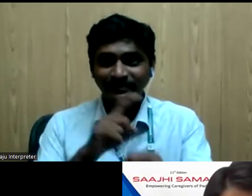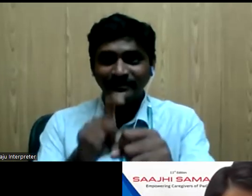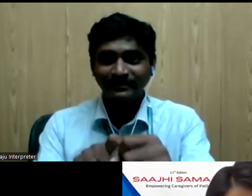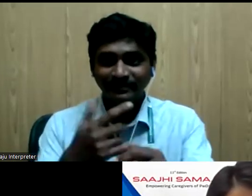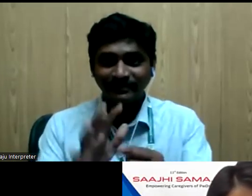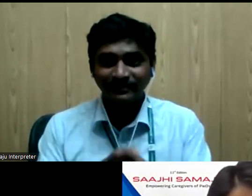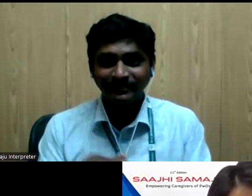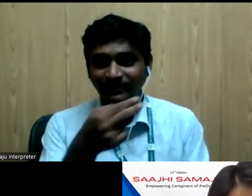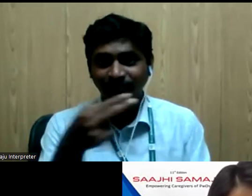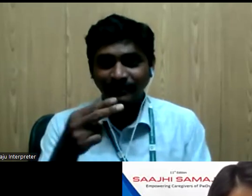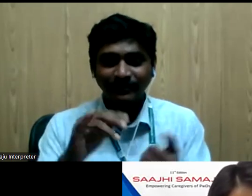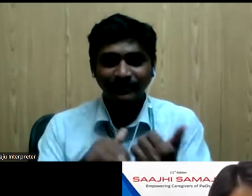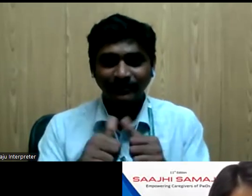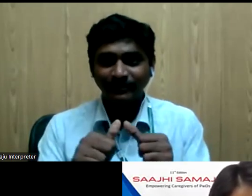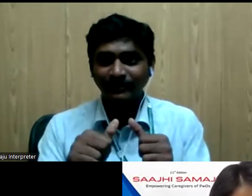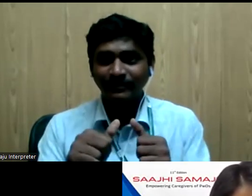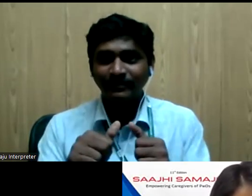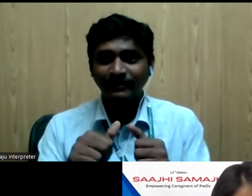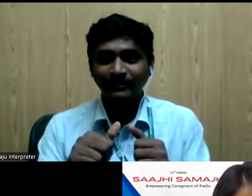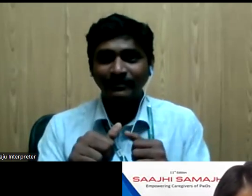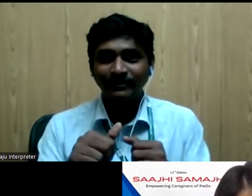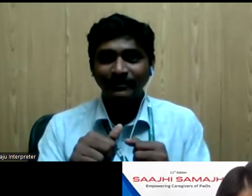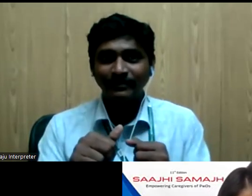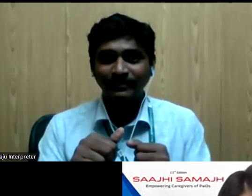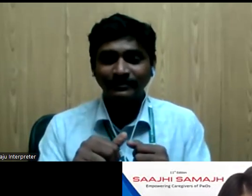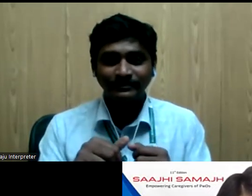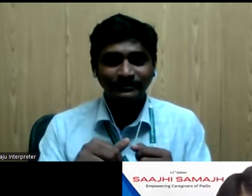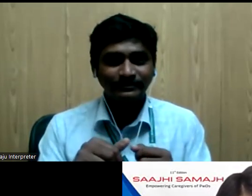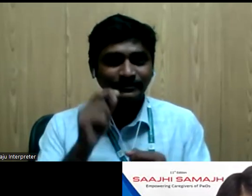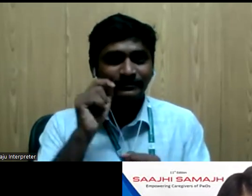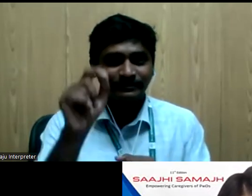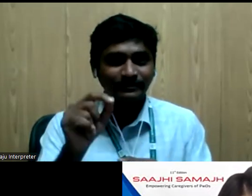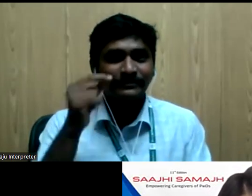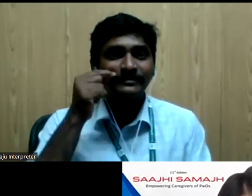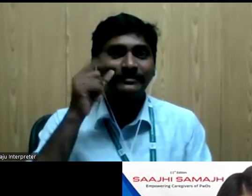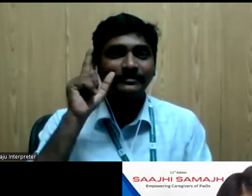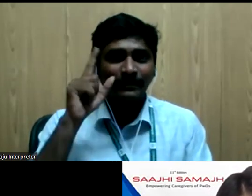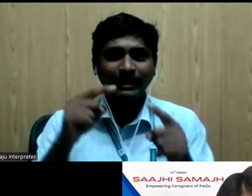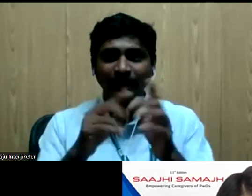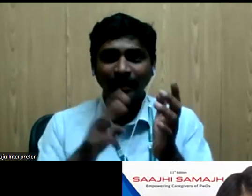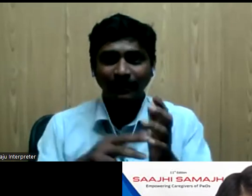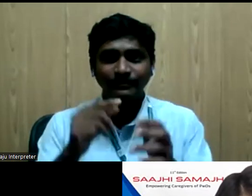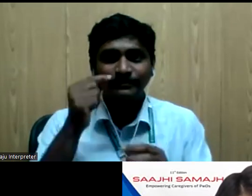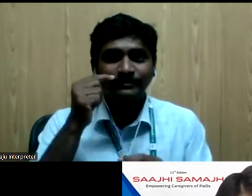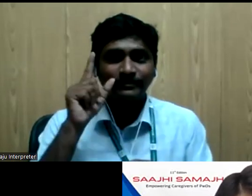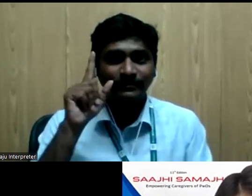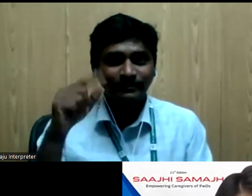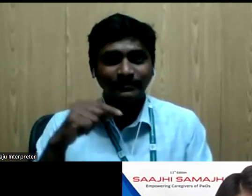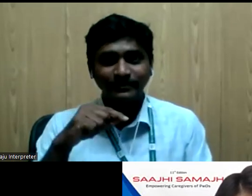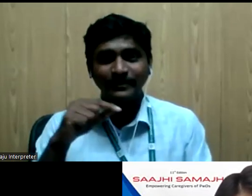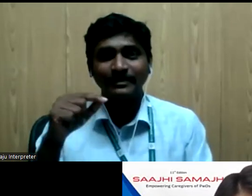My name is Satish. I am TechM associate. So I am also father of cerebral palsy and epilepsy, and I'm proud